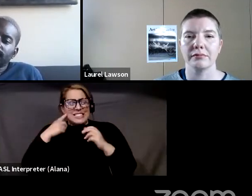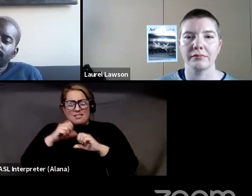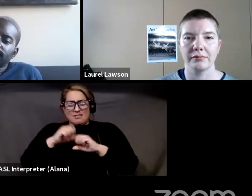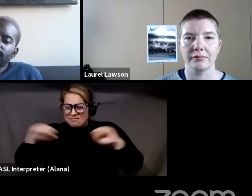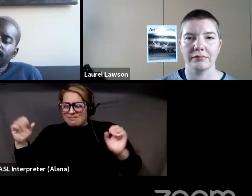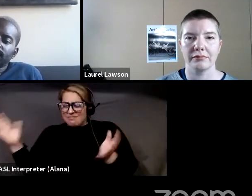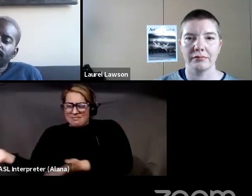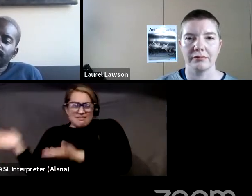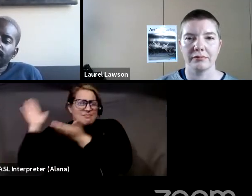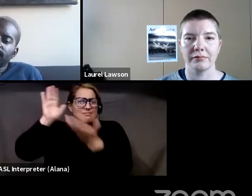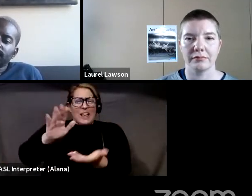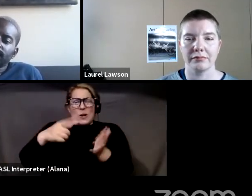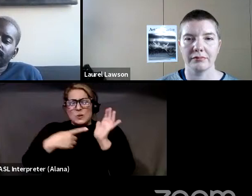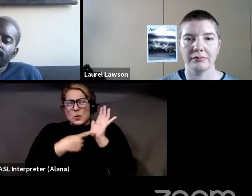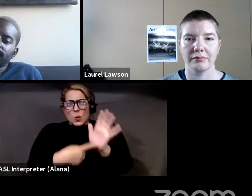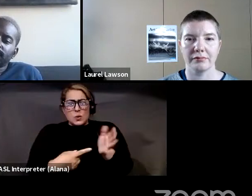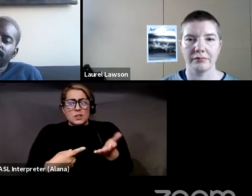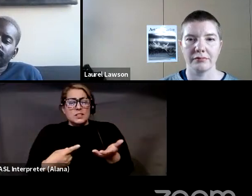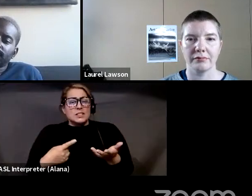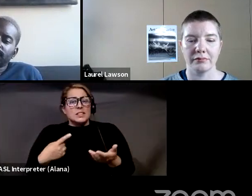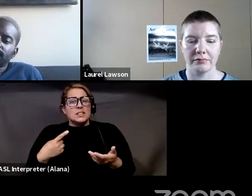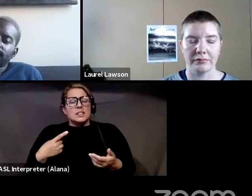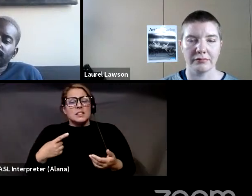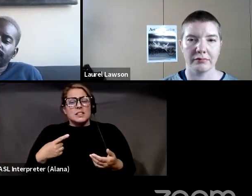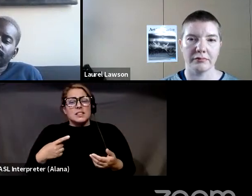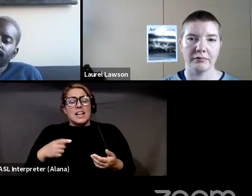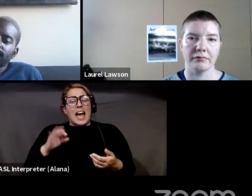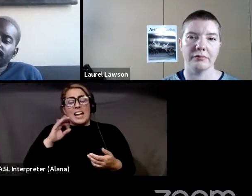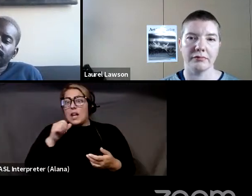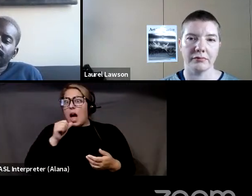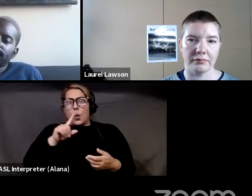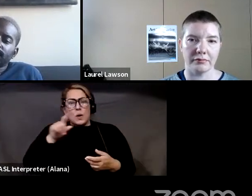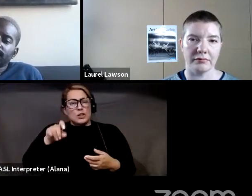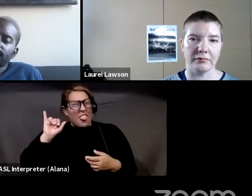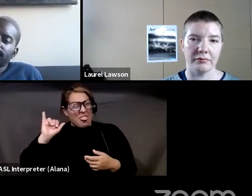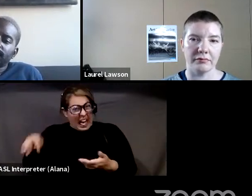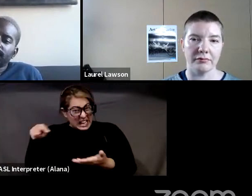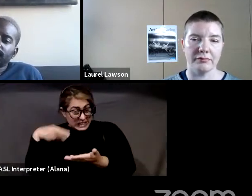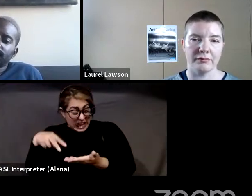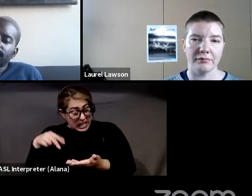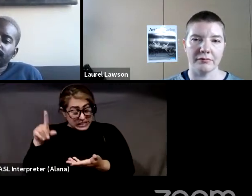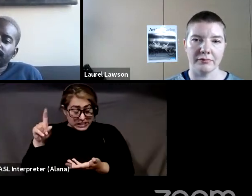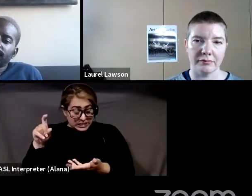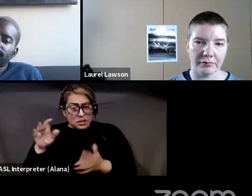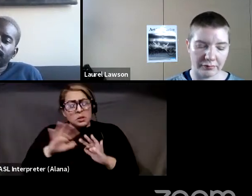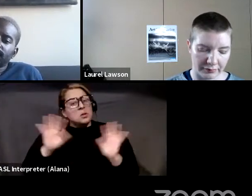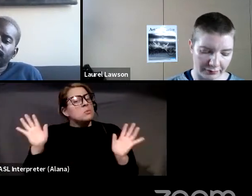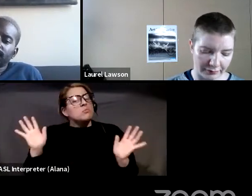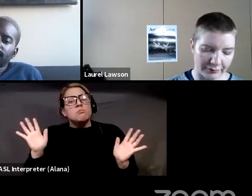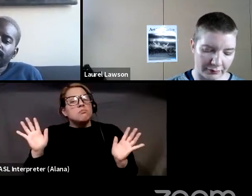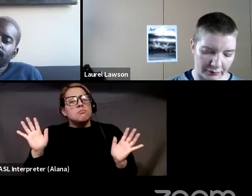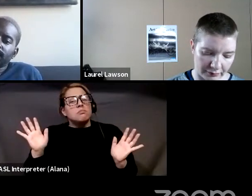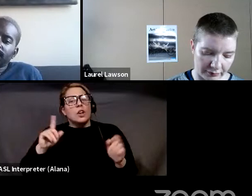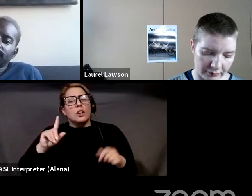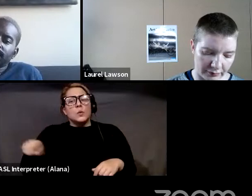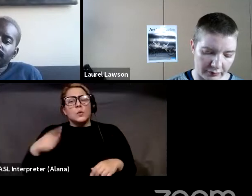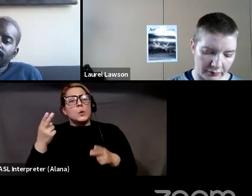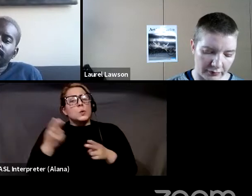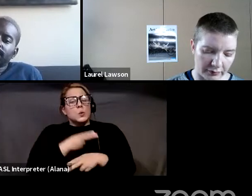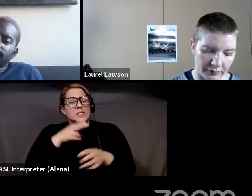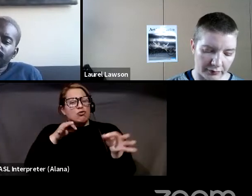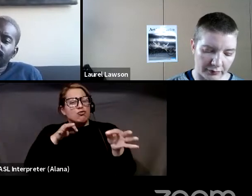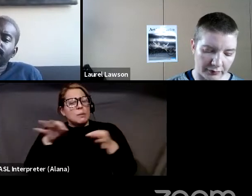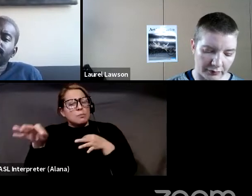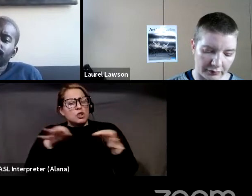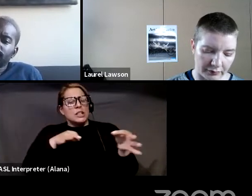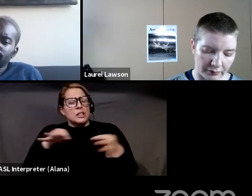if that is dance or not. with just using description,